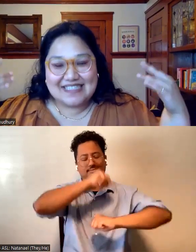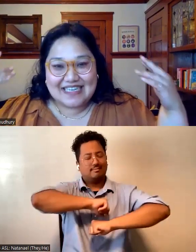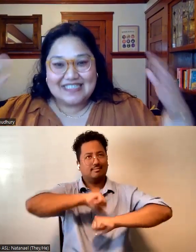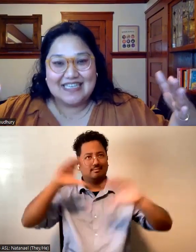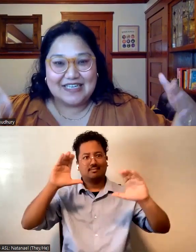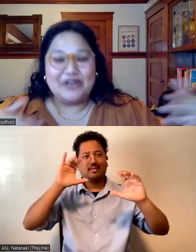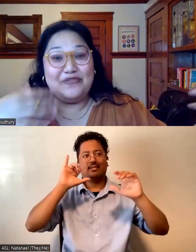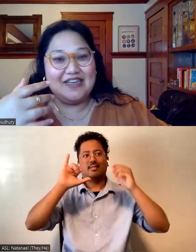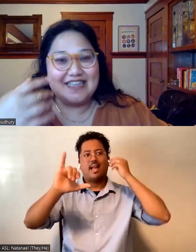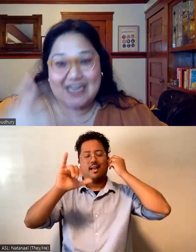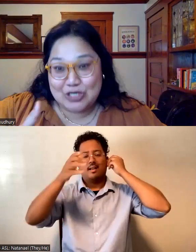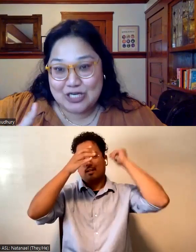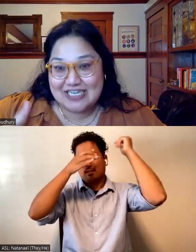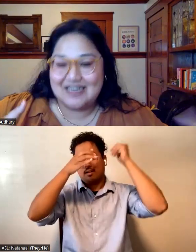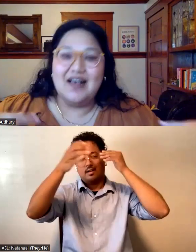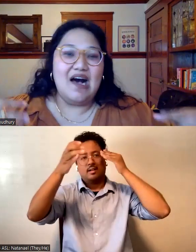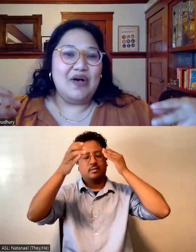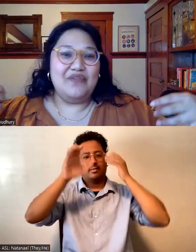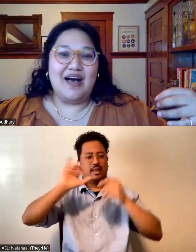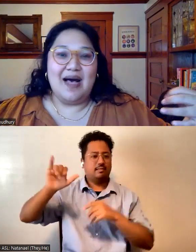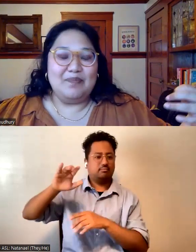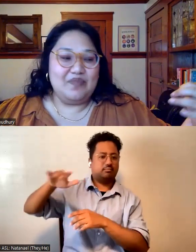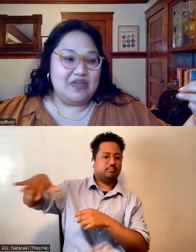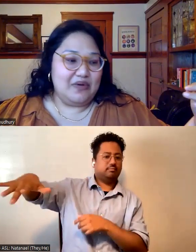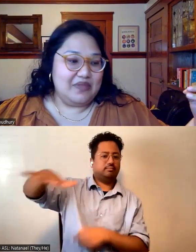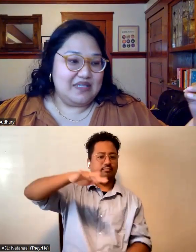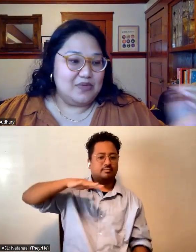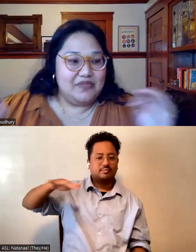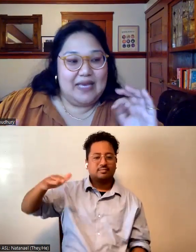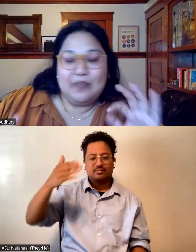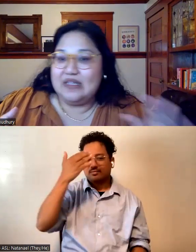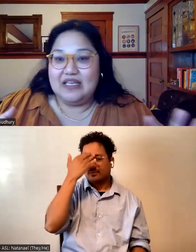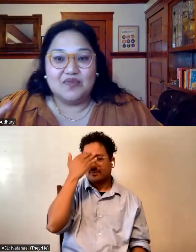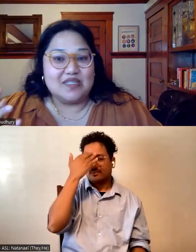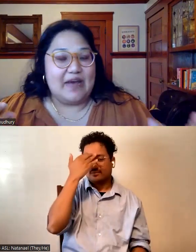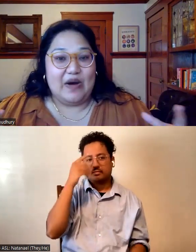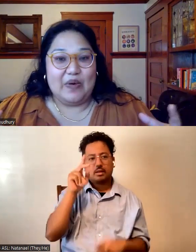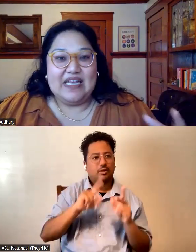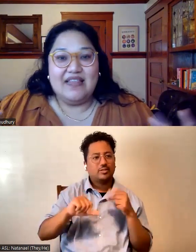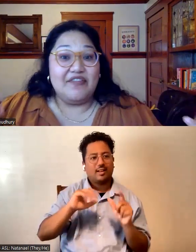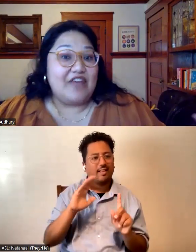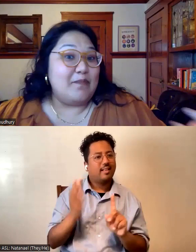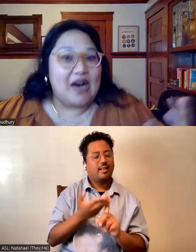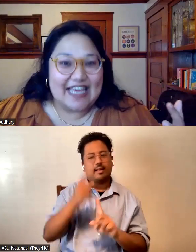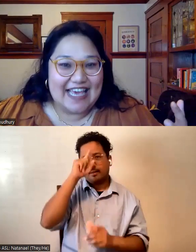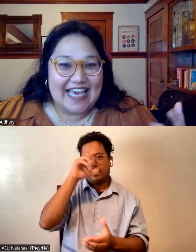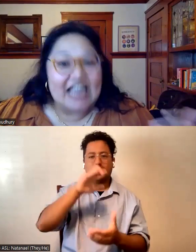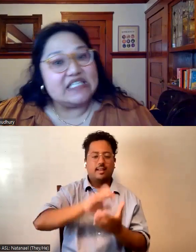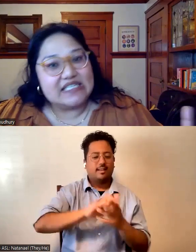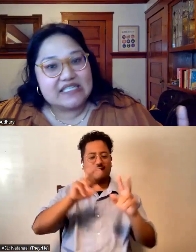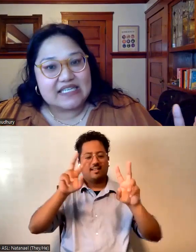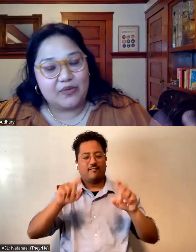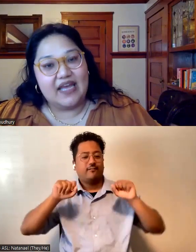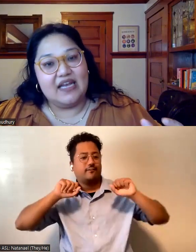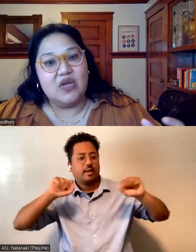this idea of the nation, of, you know, this sort of like beliefs about the fit body and